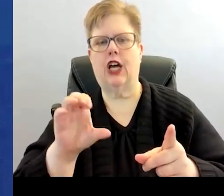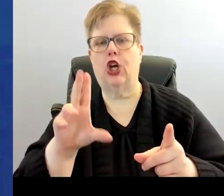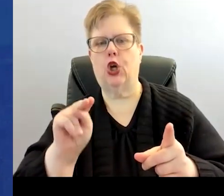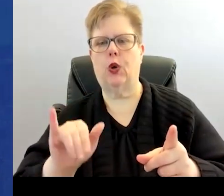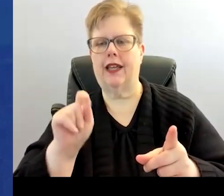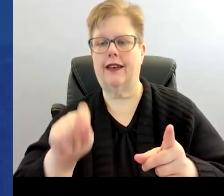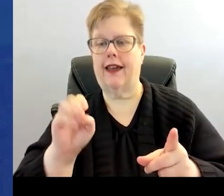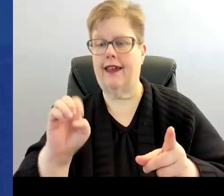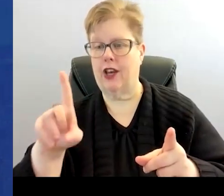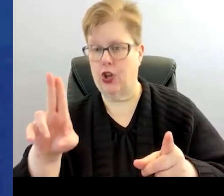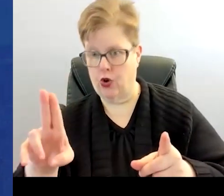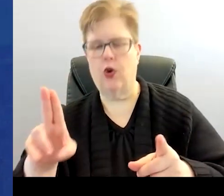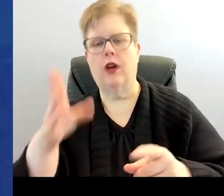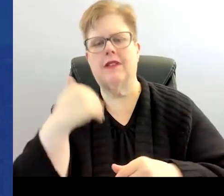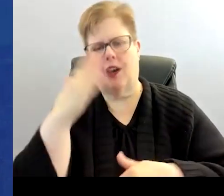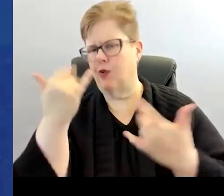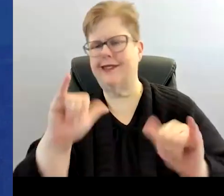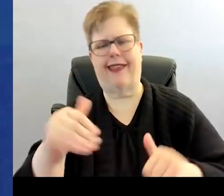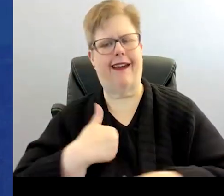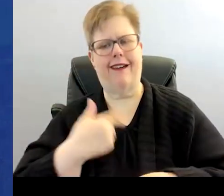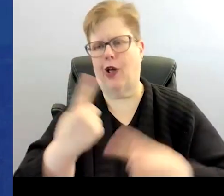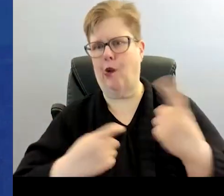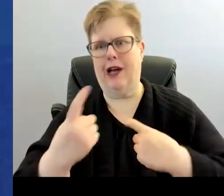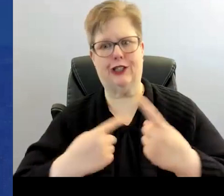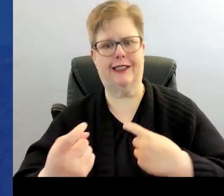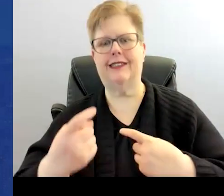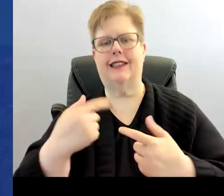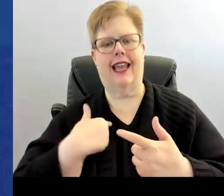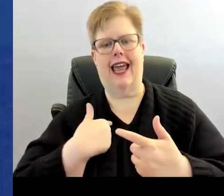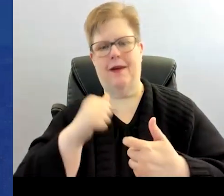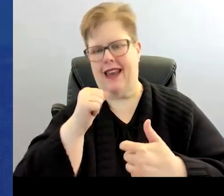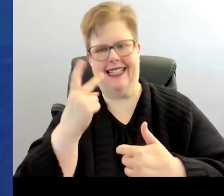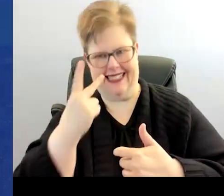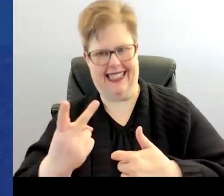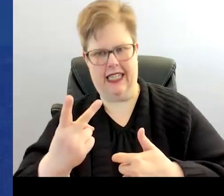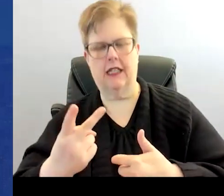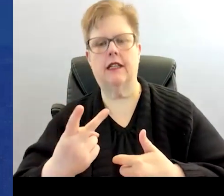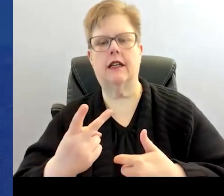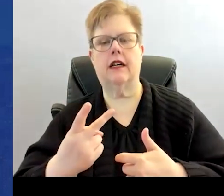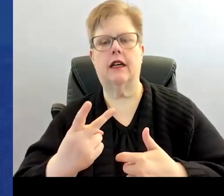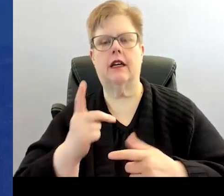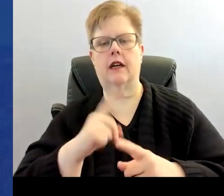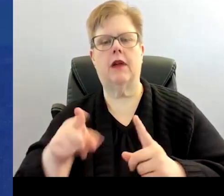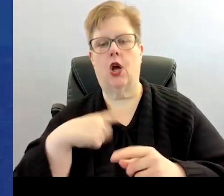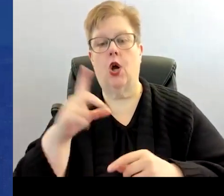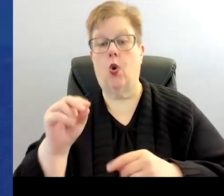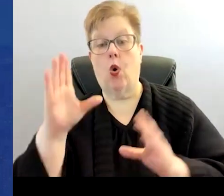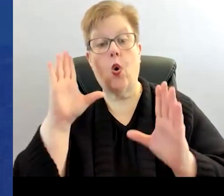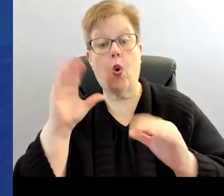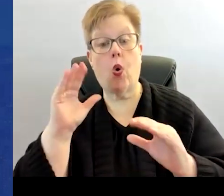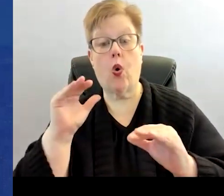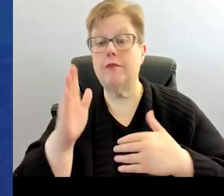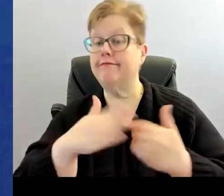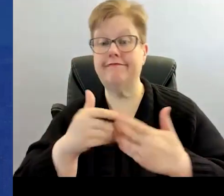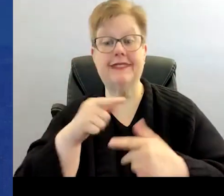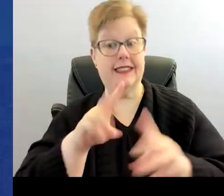orientation@sps.cuny.edu, because I know that there are still questions coming in and that I'm not seeing them. But I do hope that regardless,